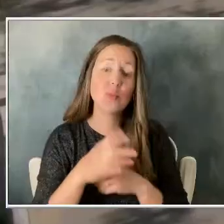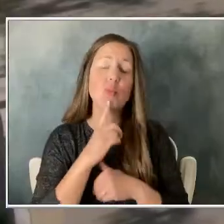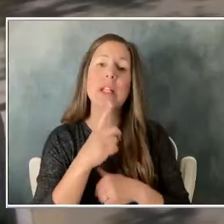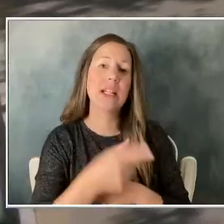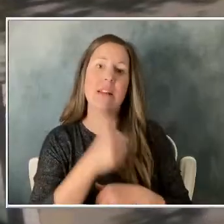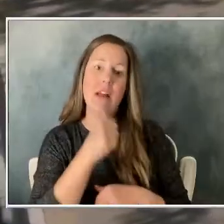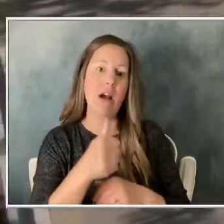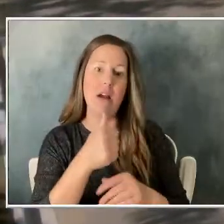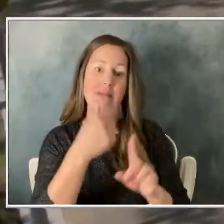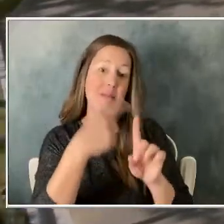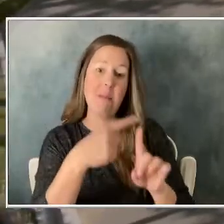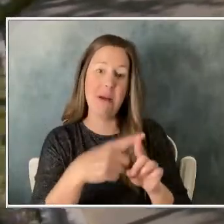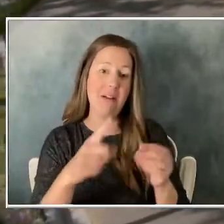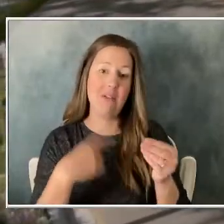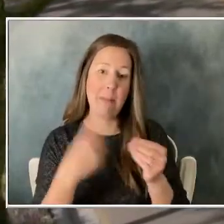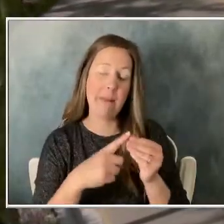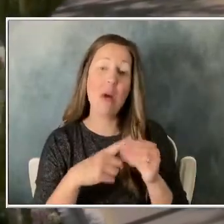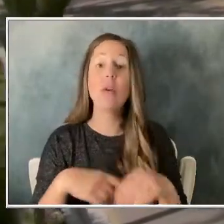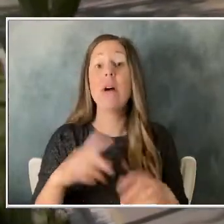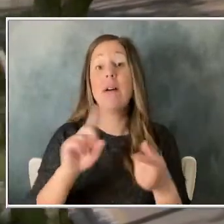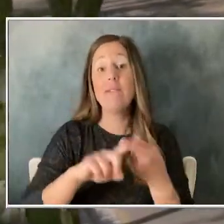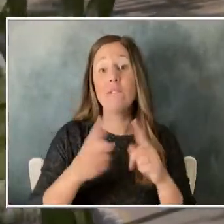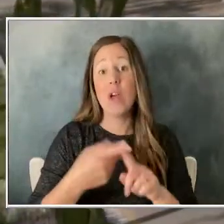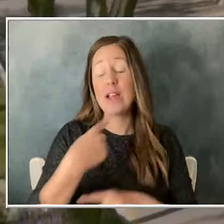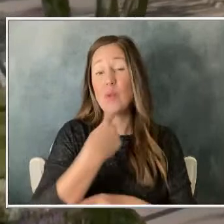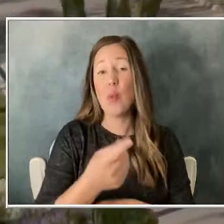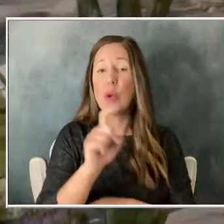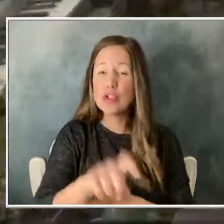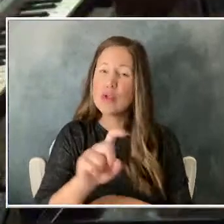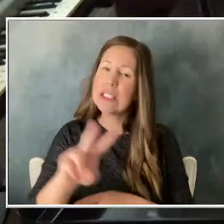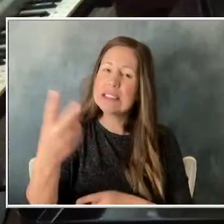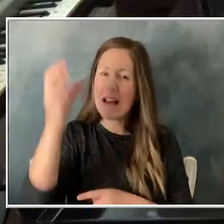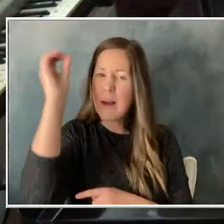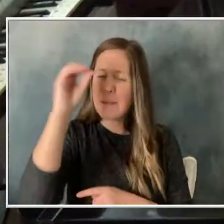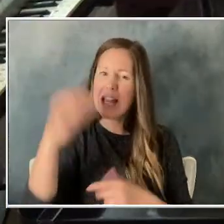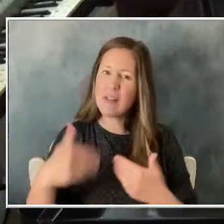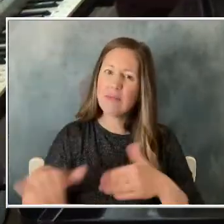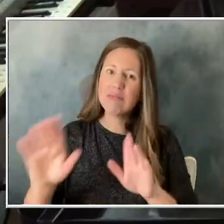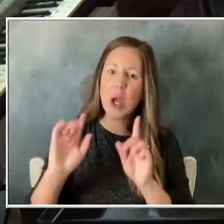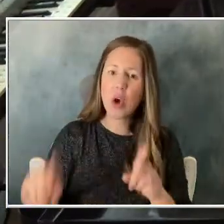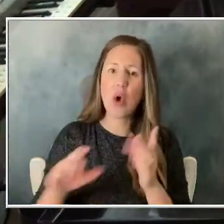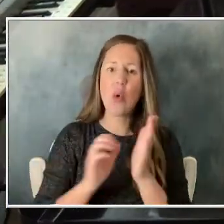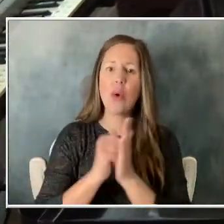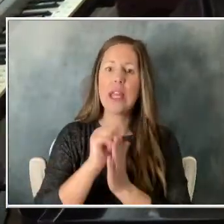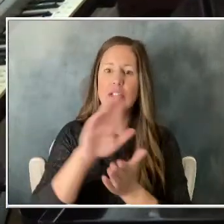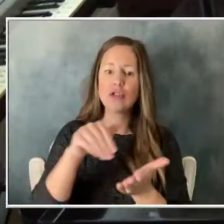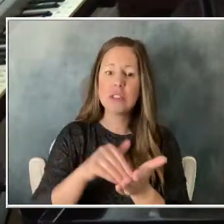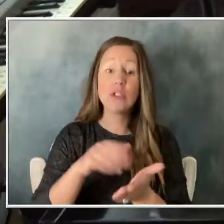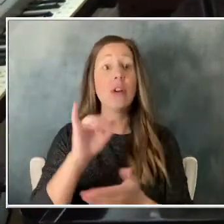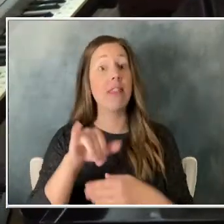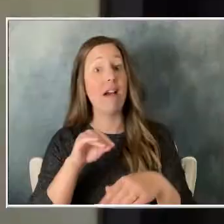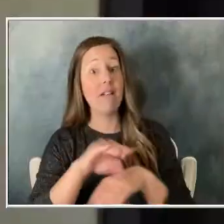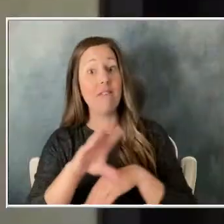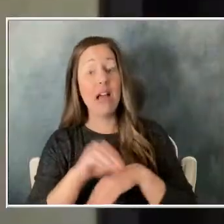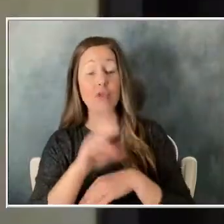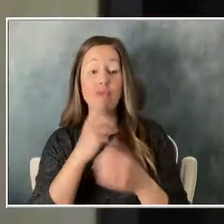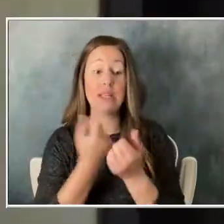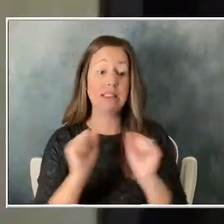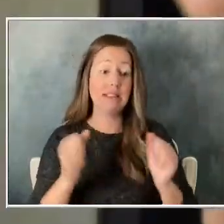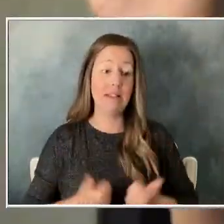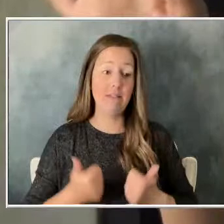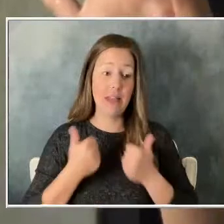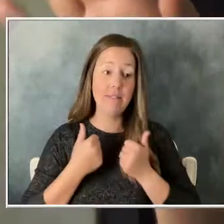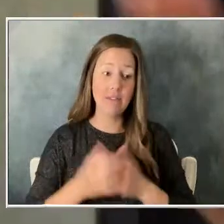either. Friends told Anna to get a second opinion at the cancer center. That advice, Anna says, saved her life. Out